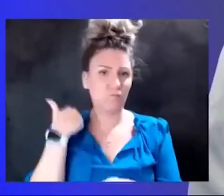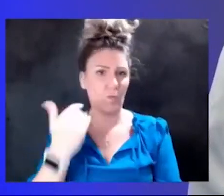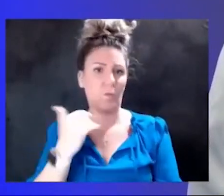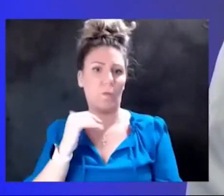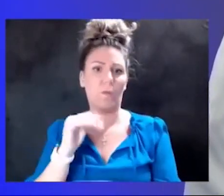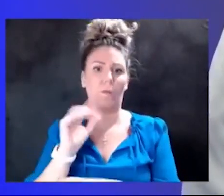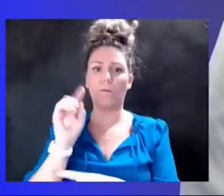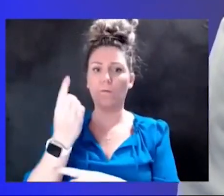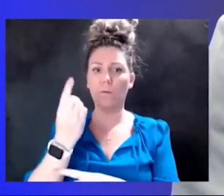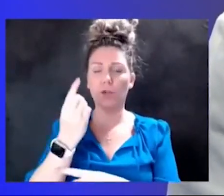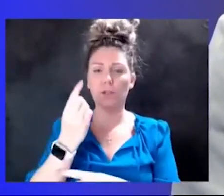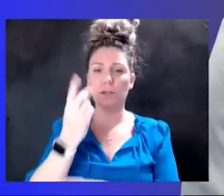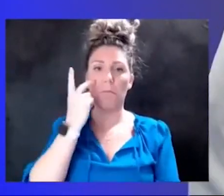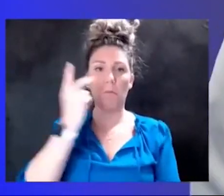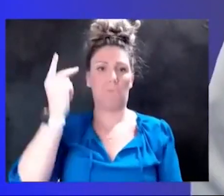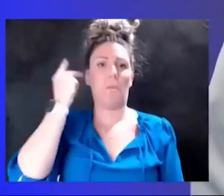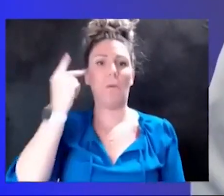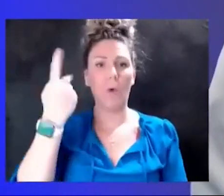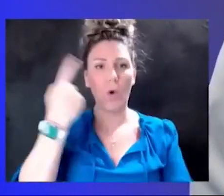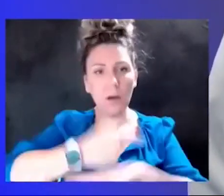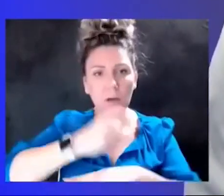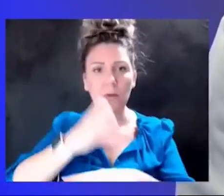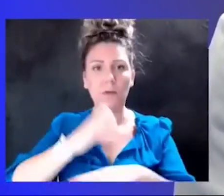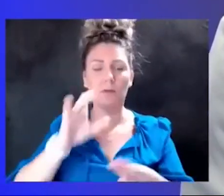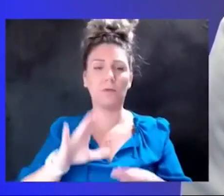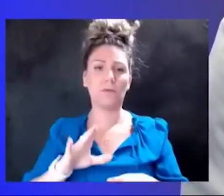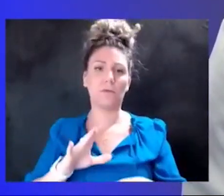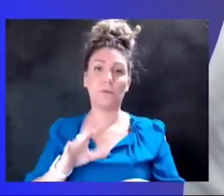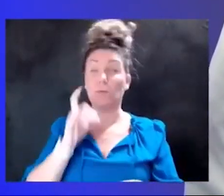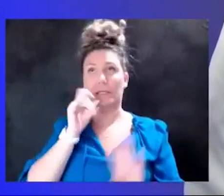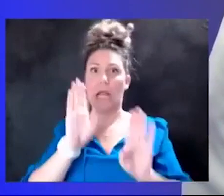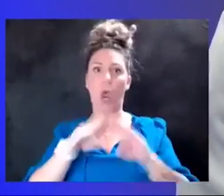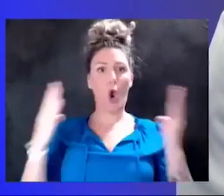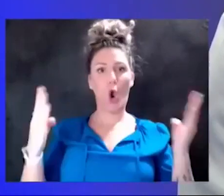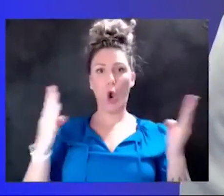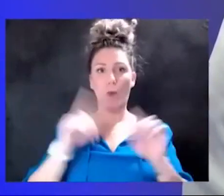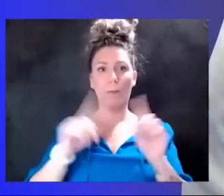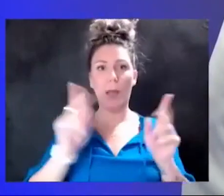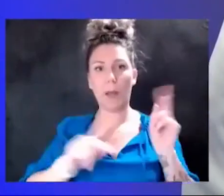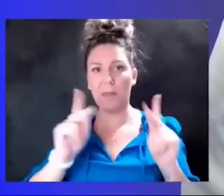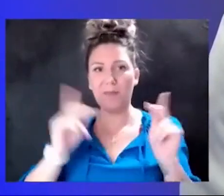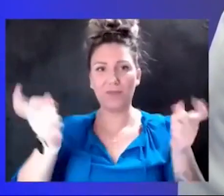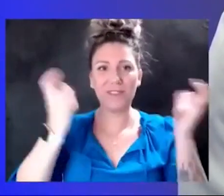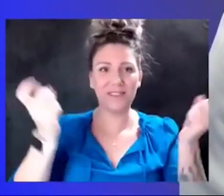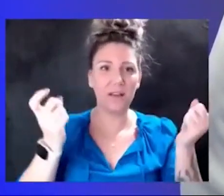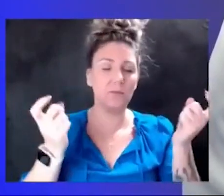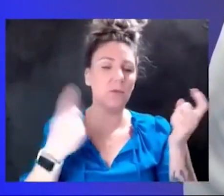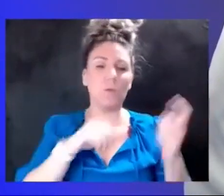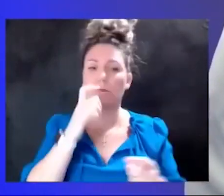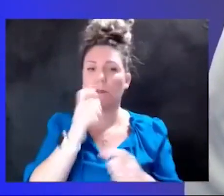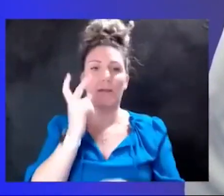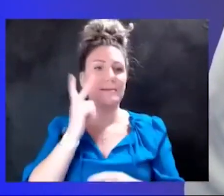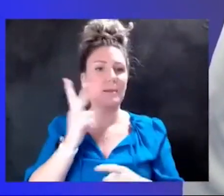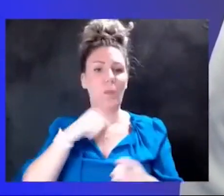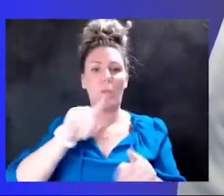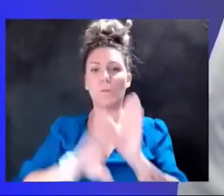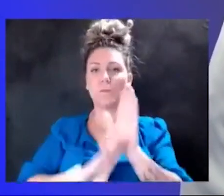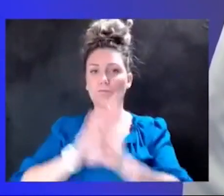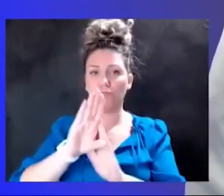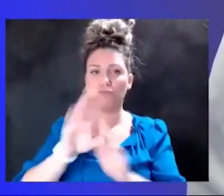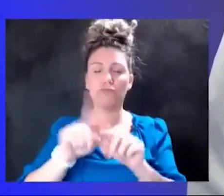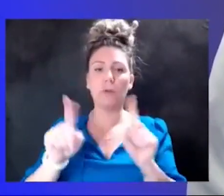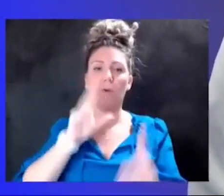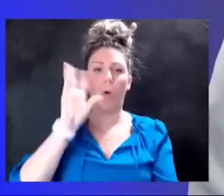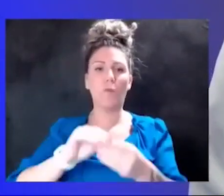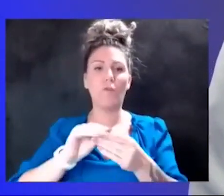Memorial Day. That open, that wasn't even open, but we knew people were going to celebrate. We haven't seen those surges. I think it's more overall of a